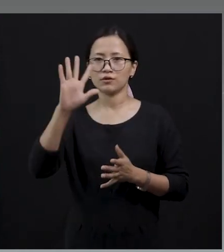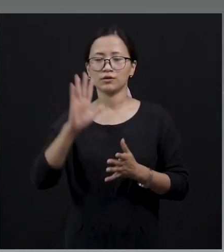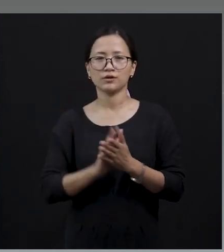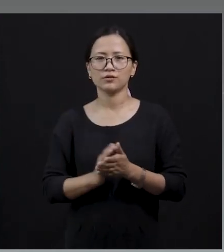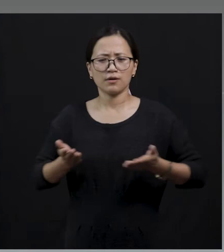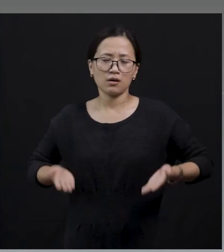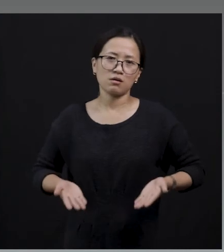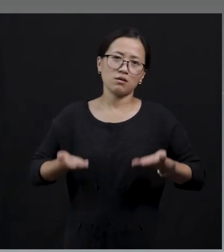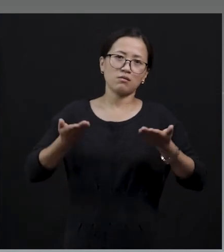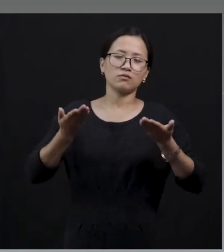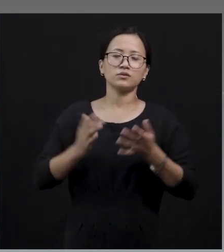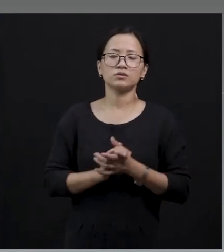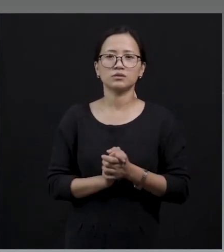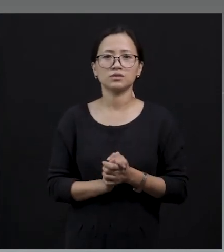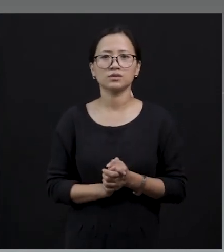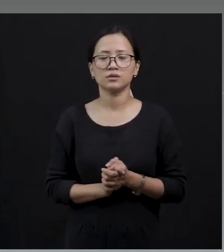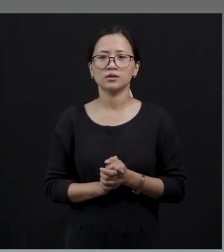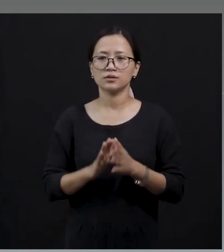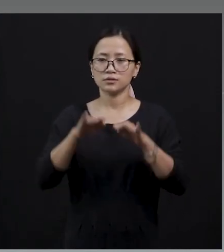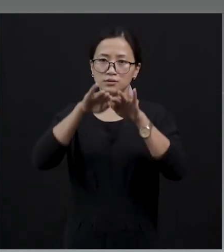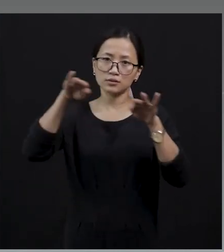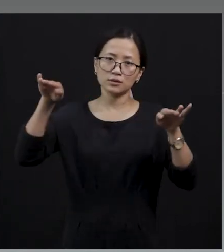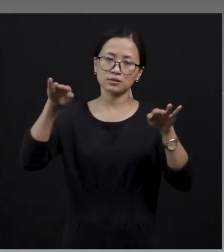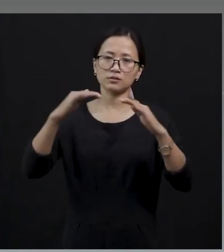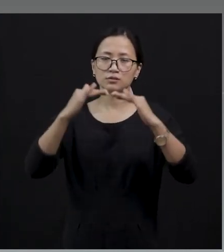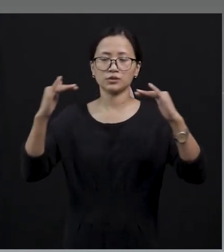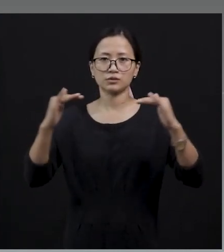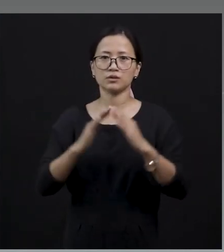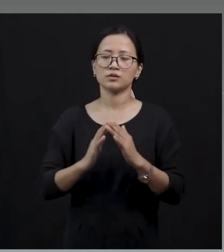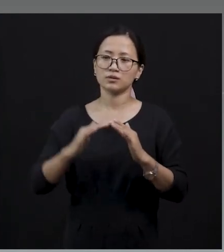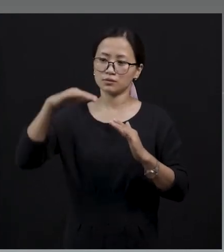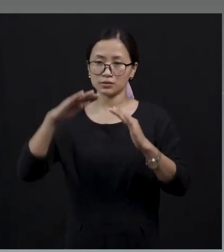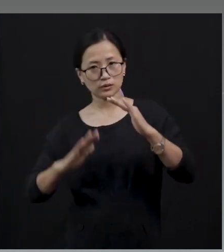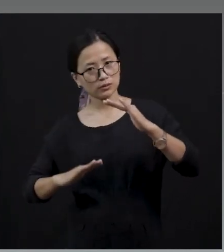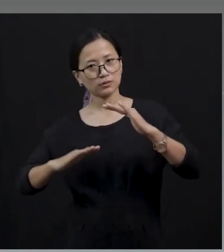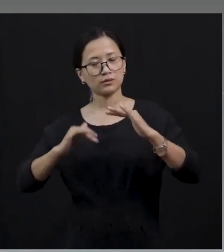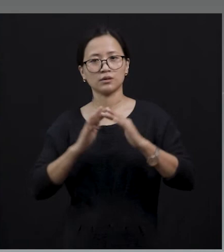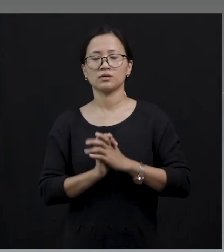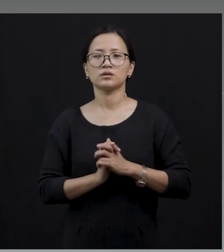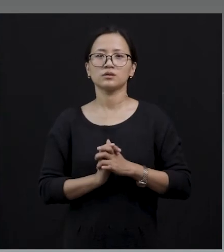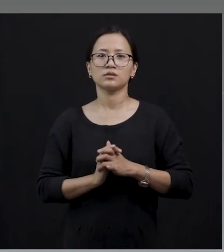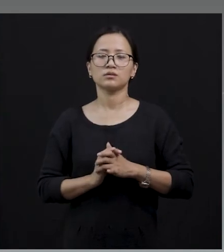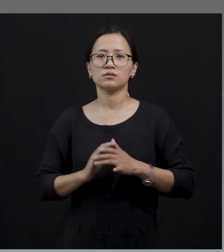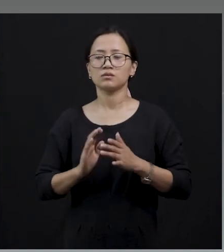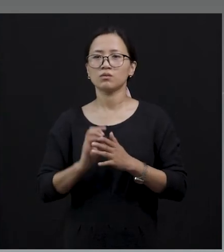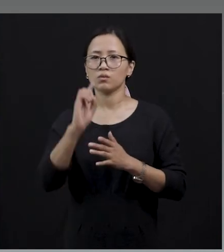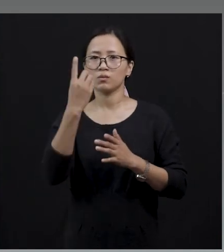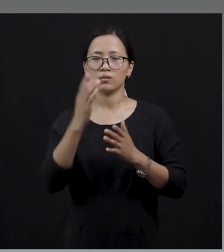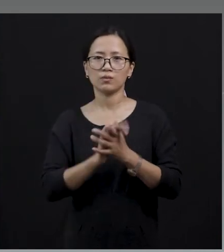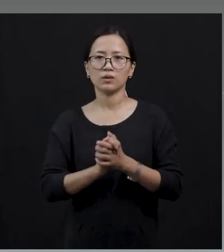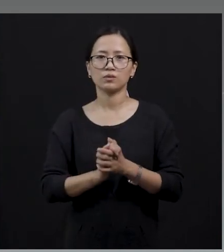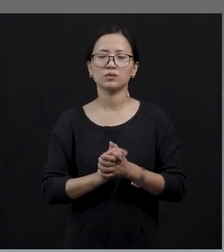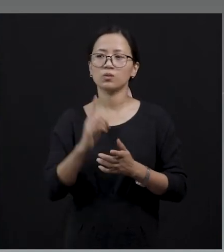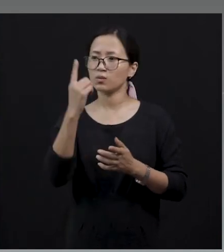are heavier, that's why the scale on their side is down. And the scale on